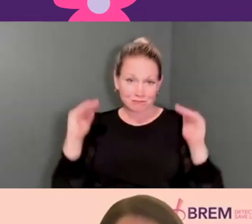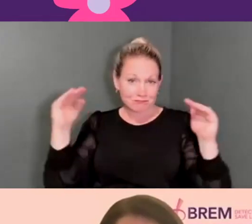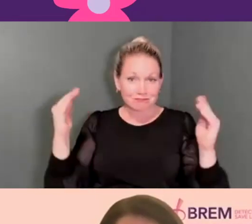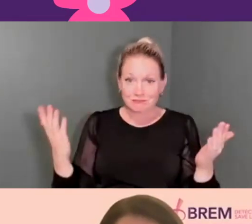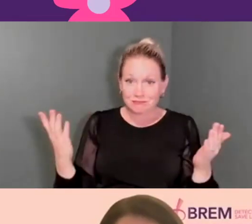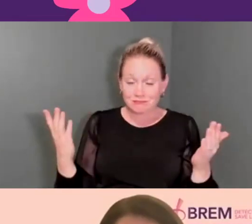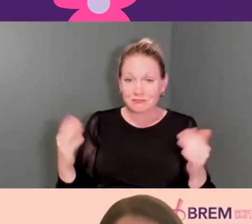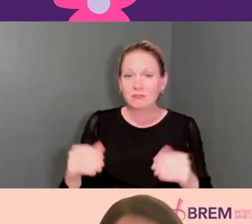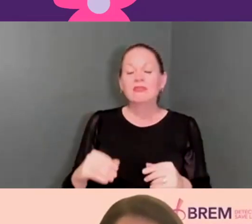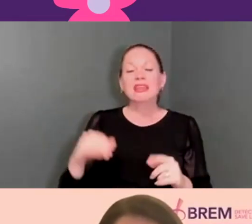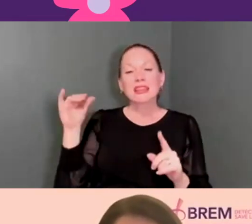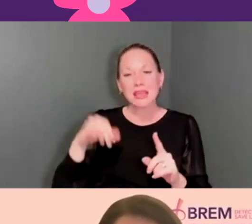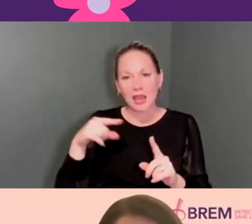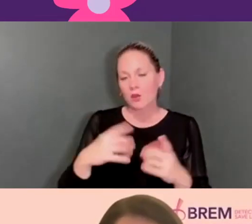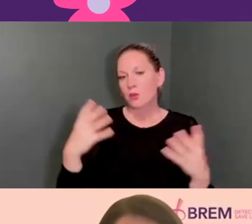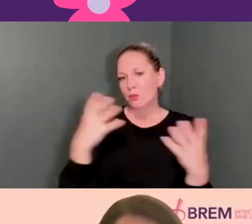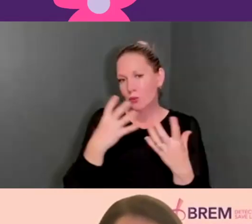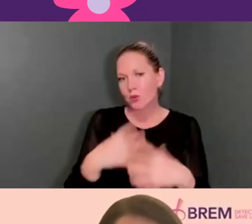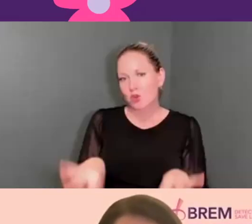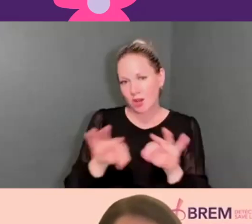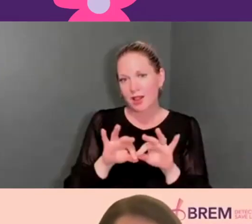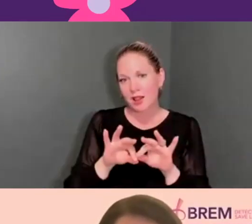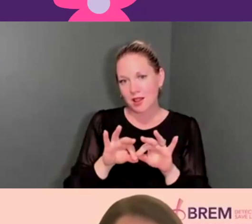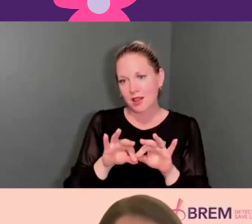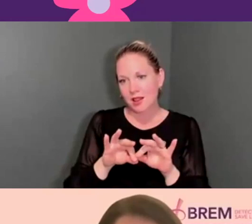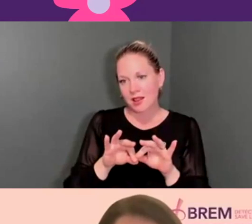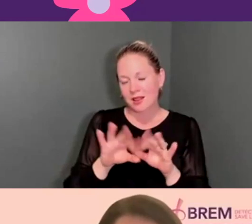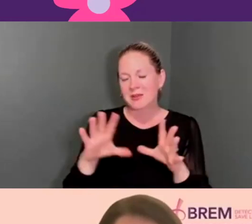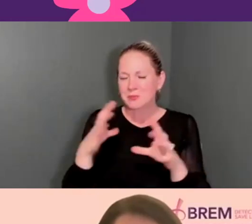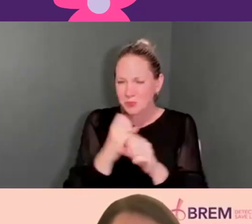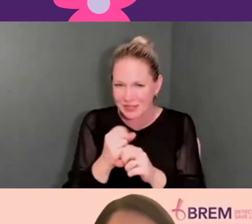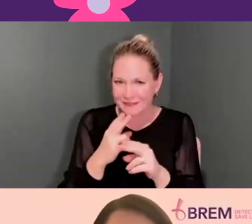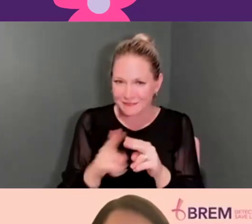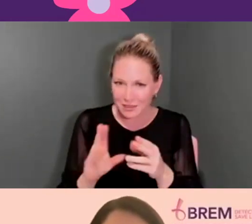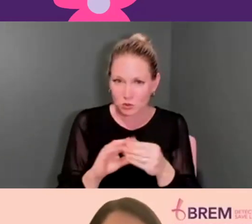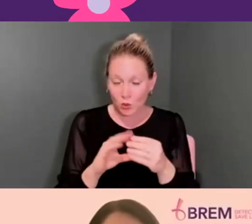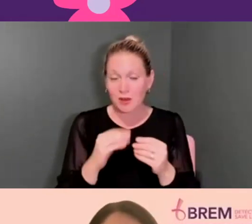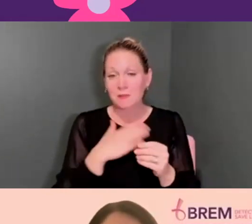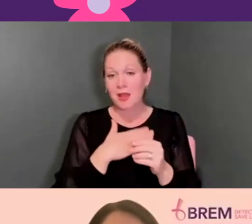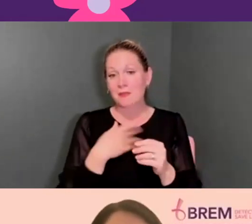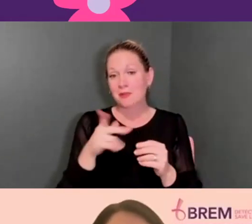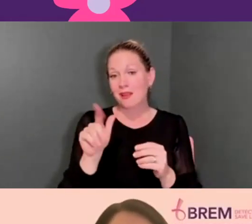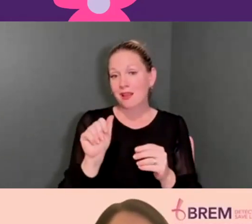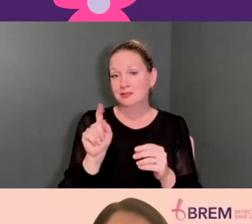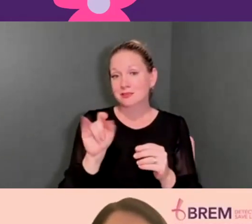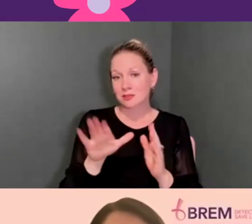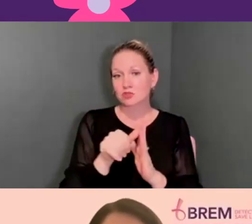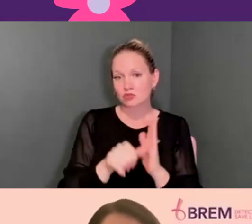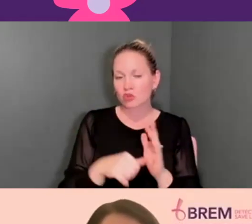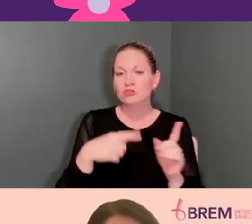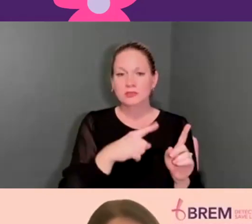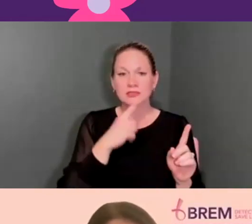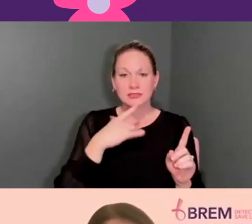is really, really critical. Short, very quick, brief story. My plastic surgeon felt like the